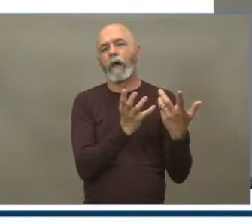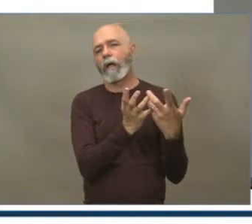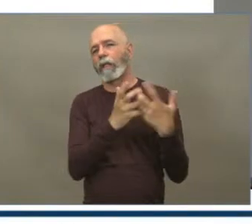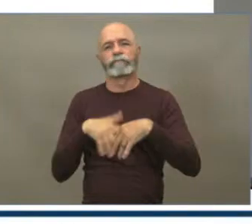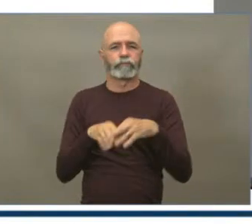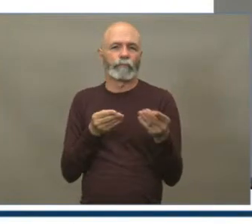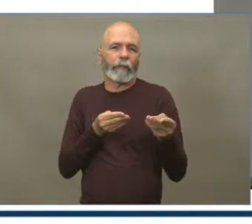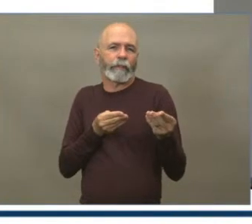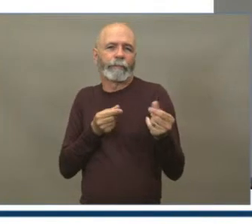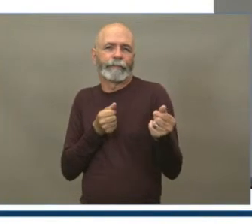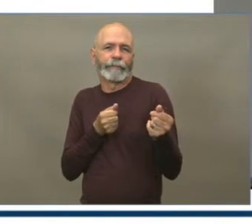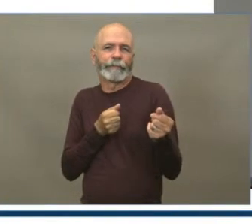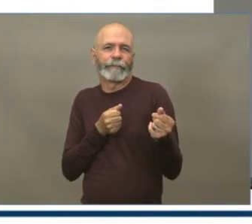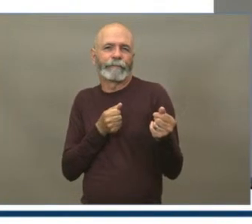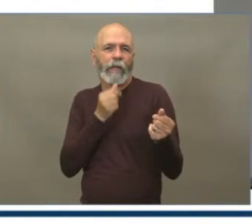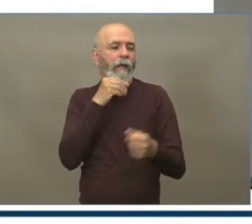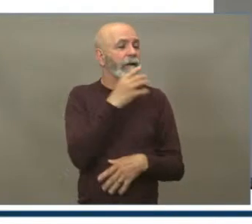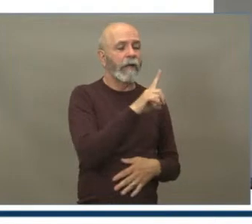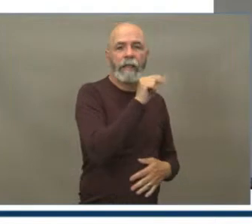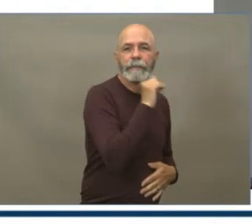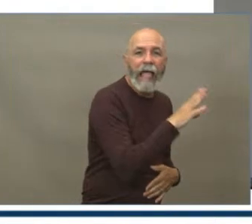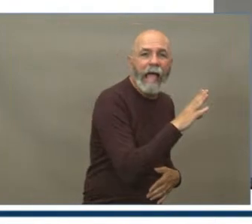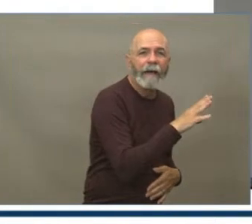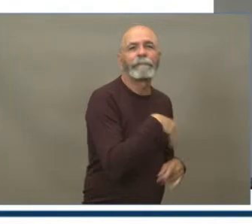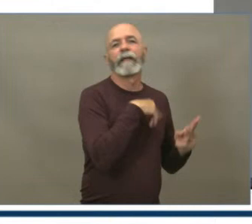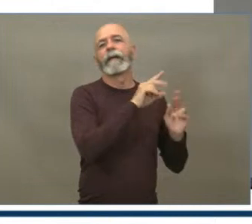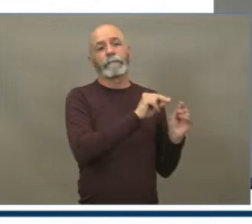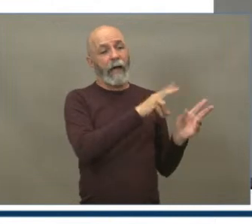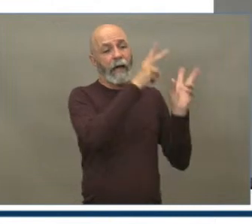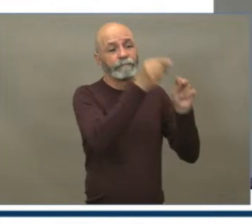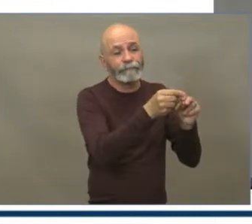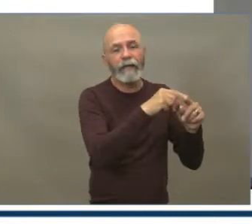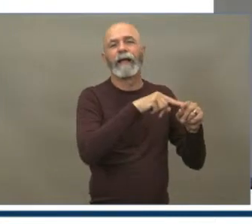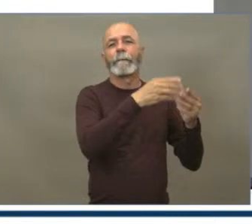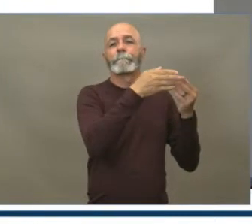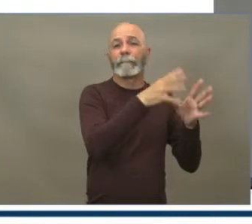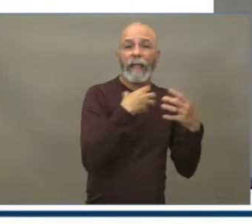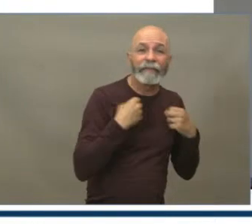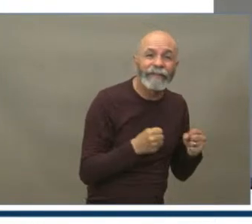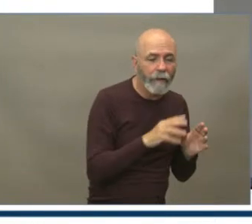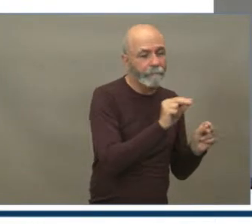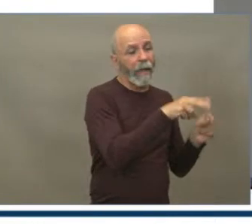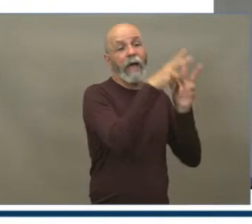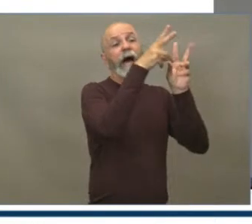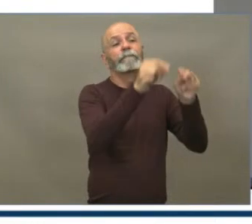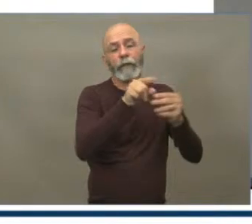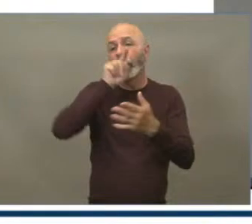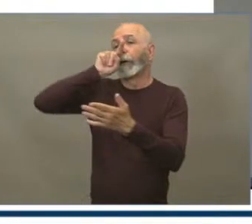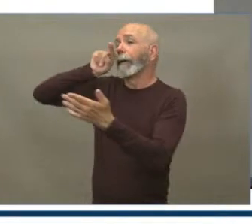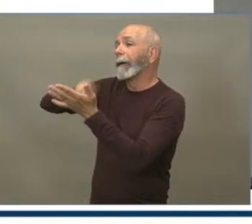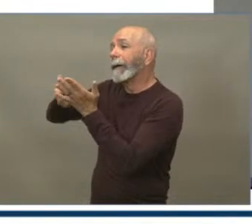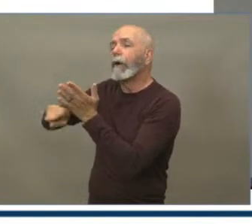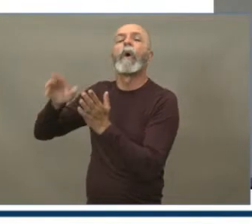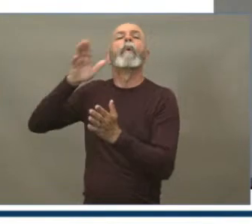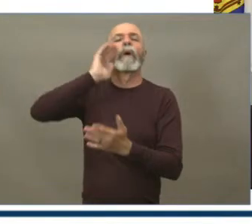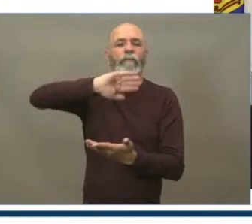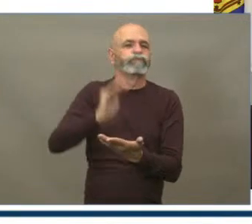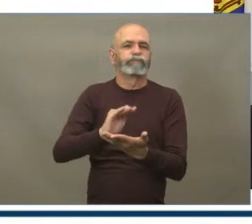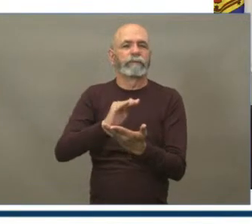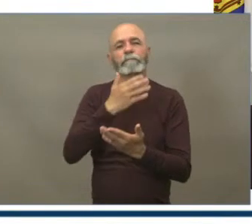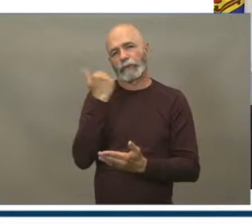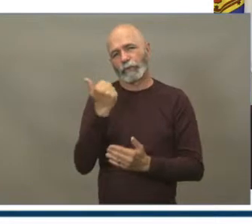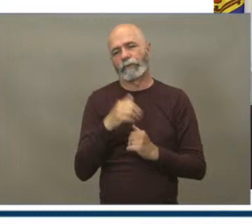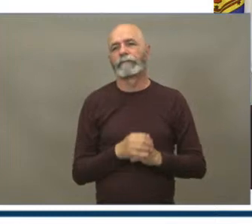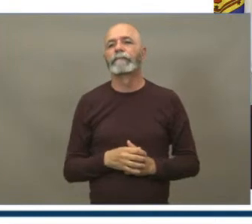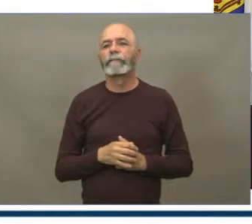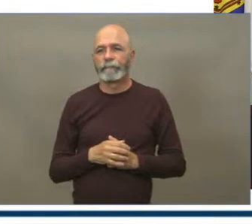over the public health, and public health then initiating a quick beginning of an investigation. Go ahead with your